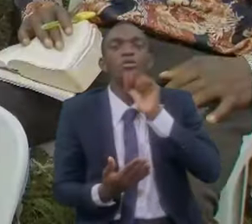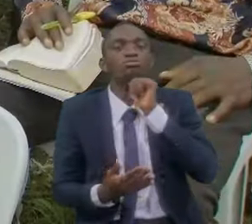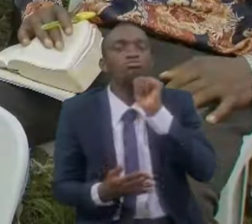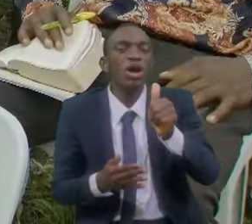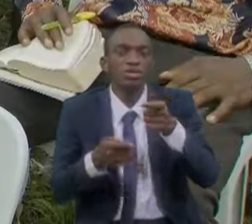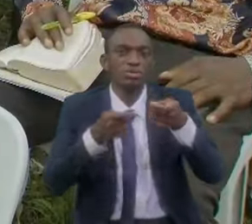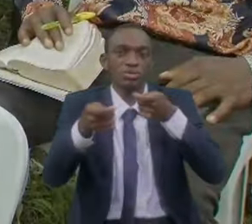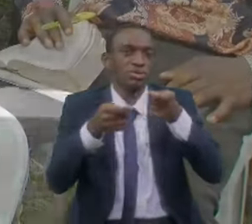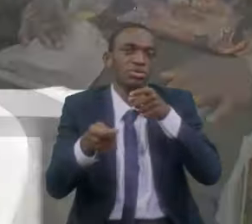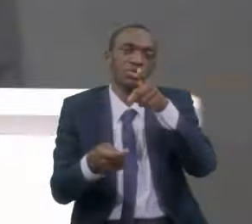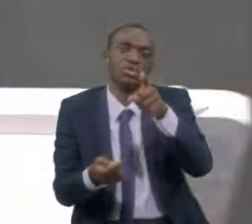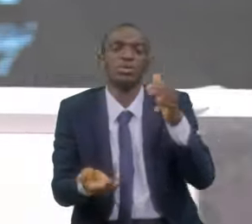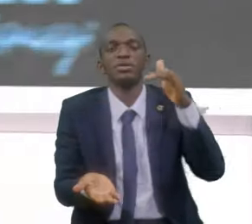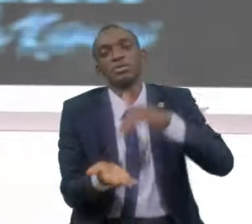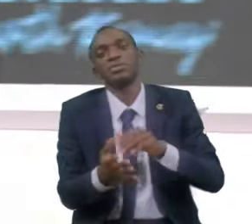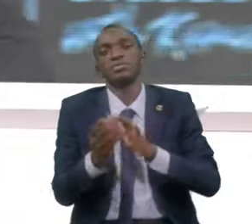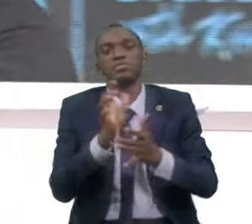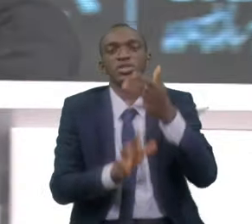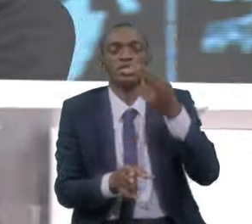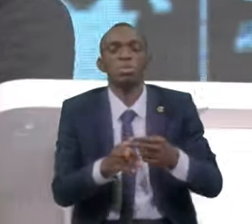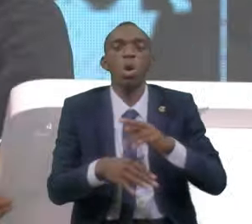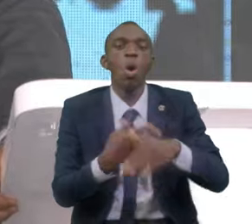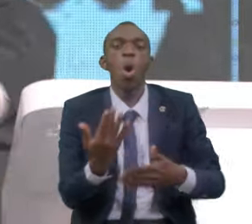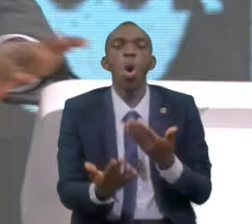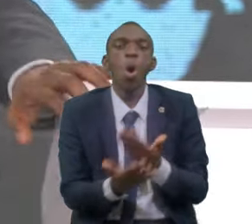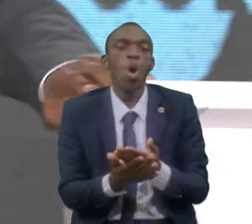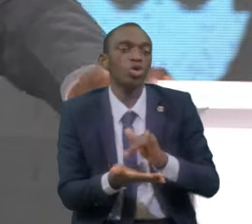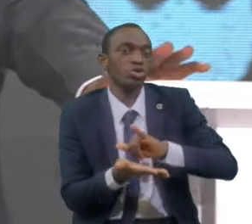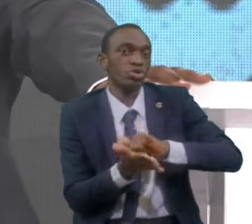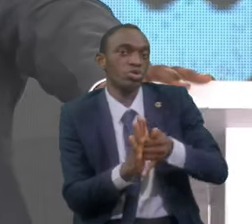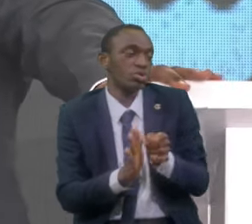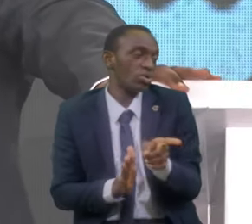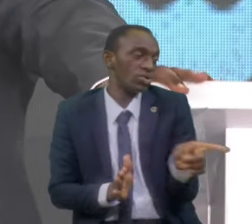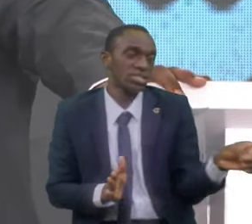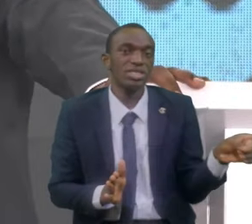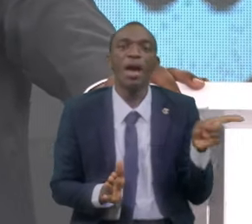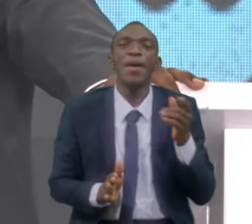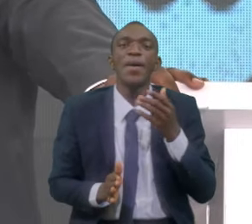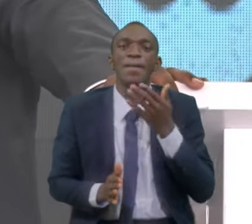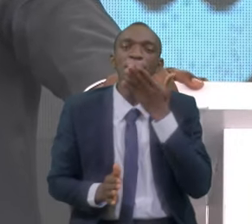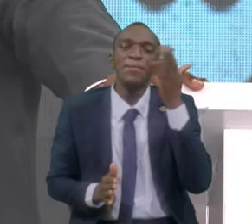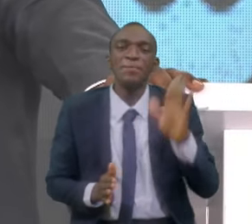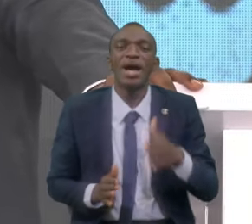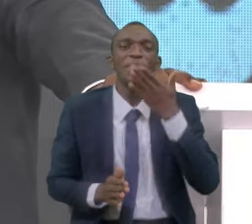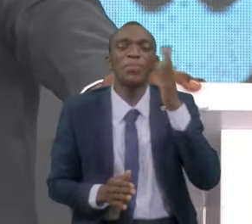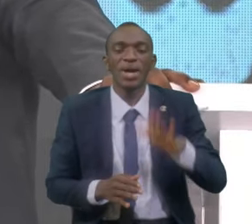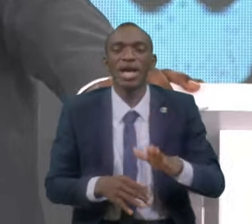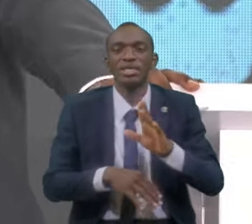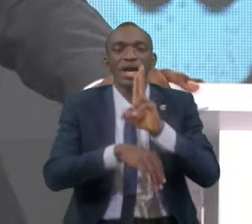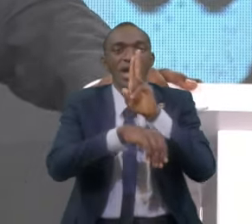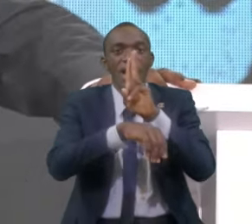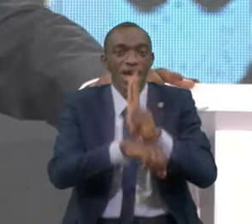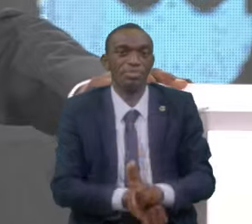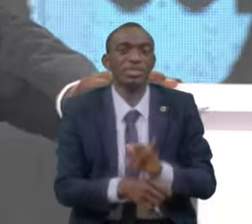all those besetting sins and all those bad habits that used to be in your life, they will not